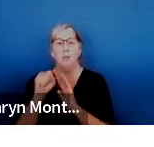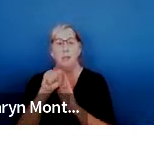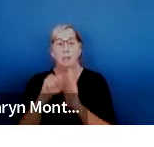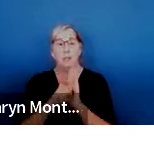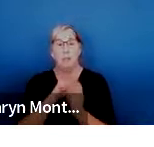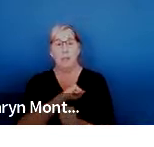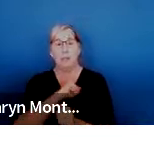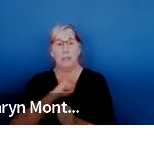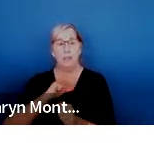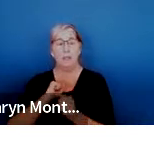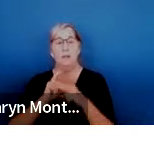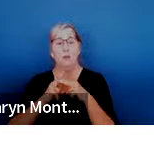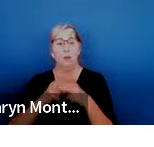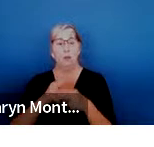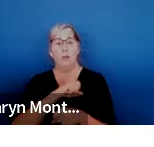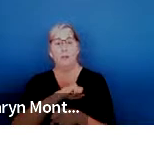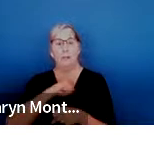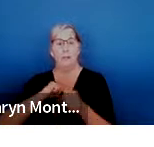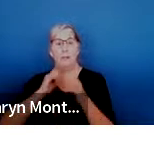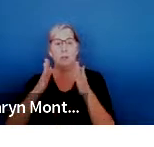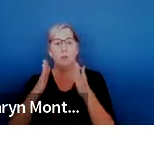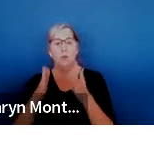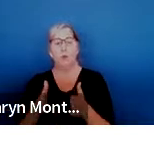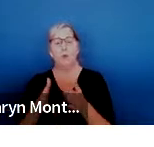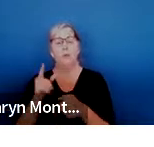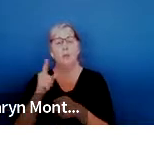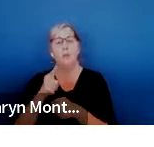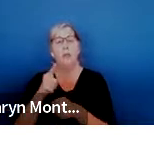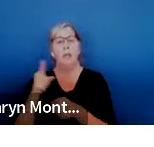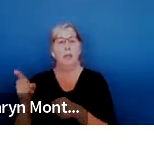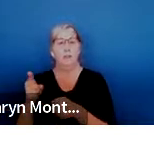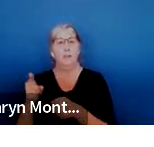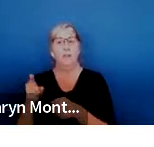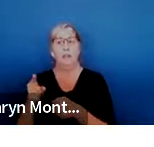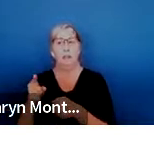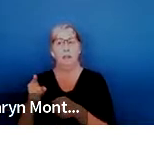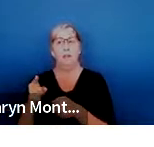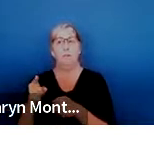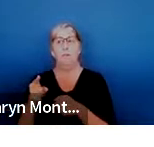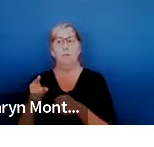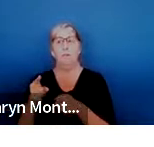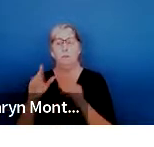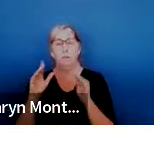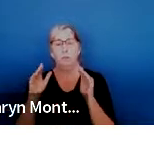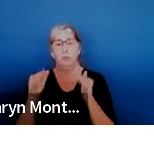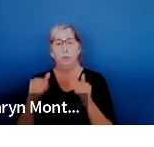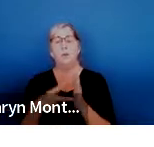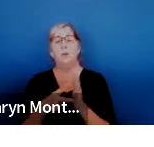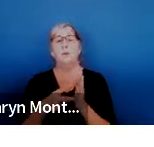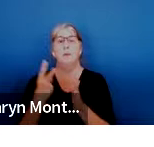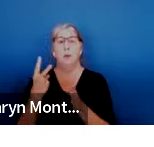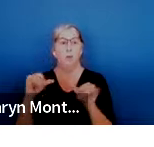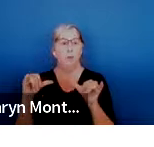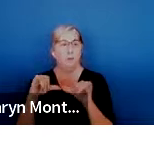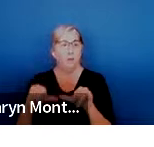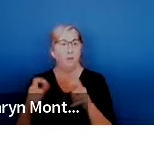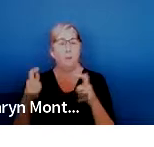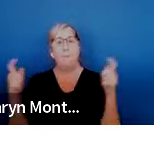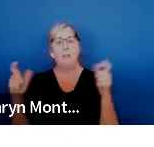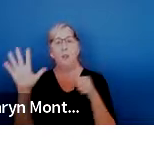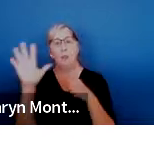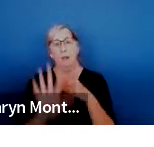all called senators, and they deal with double the size of a assembly district, so a larger area to